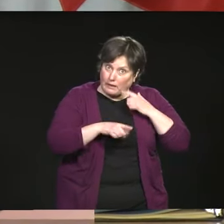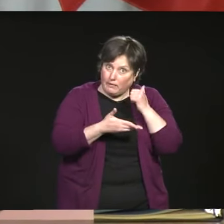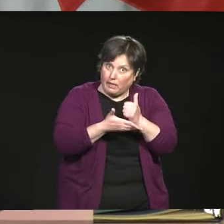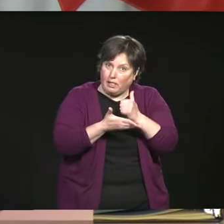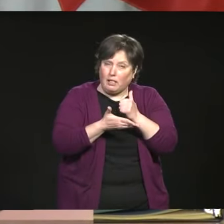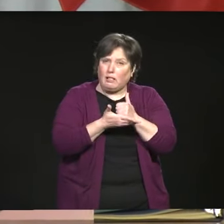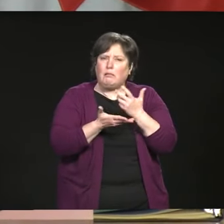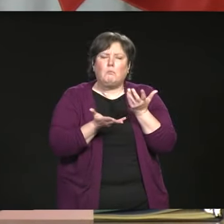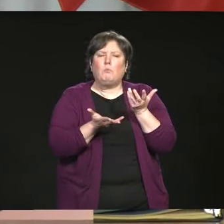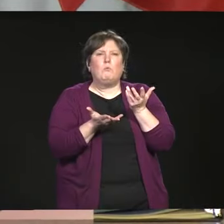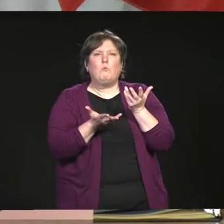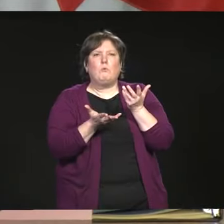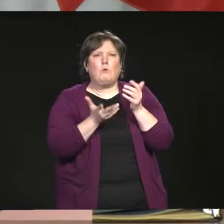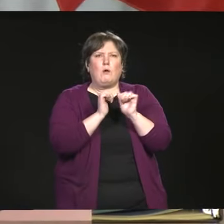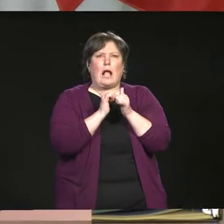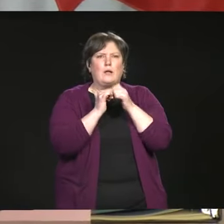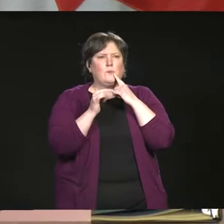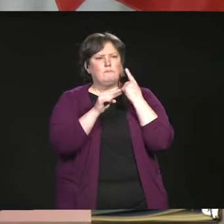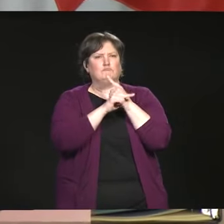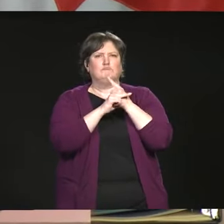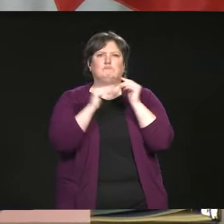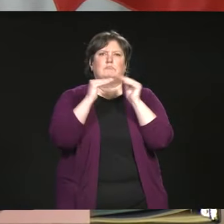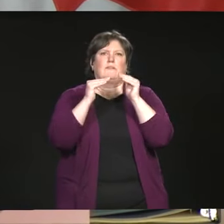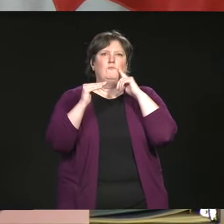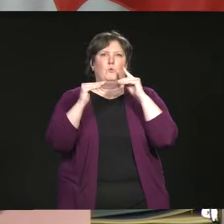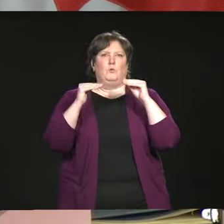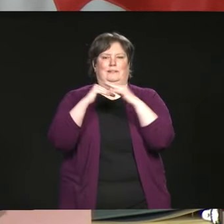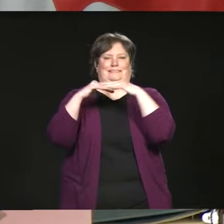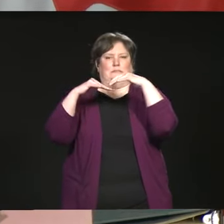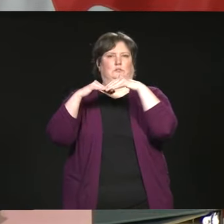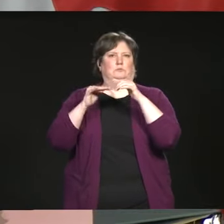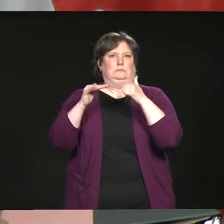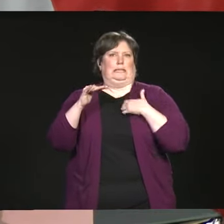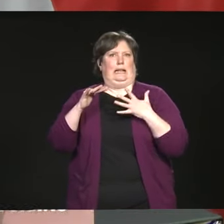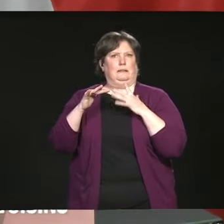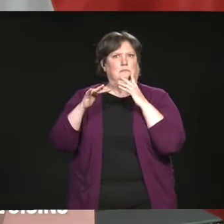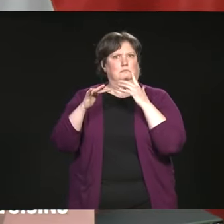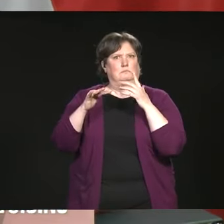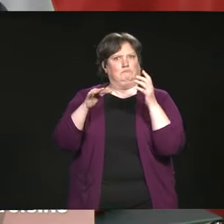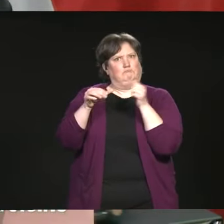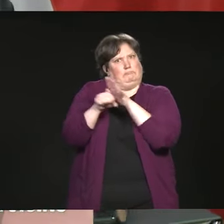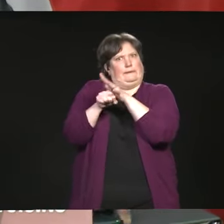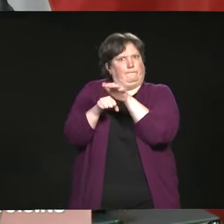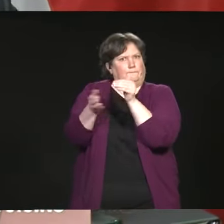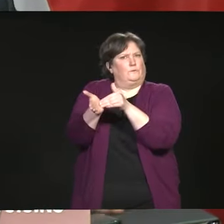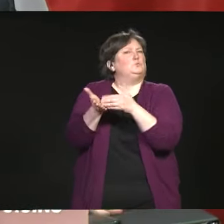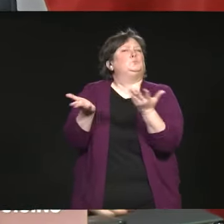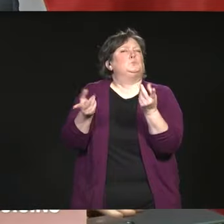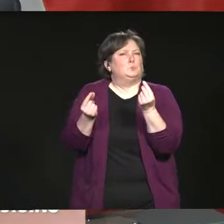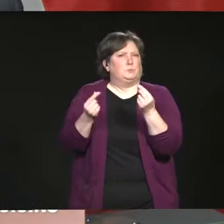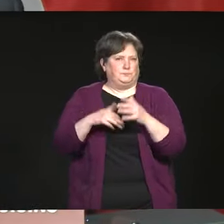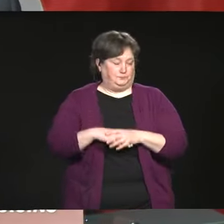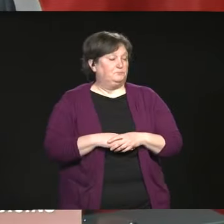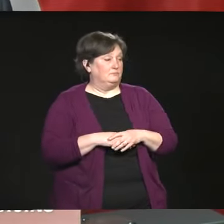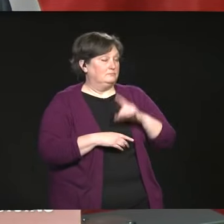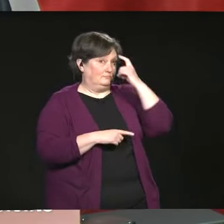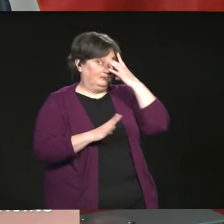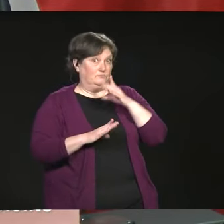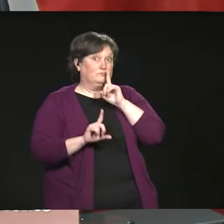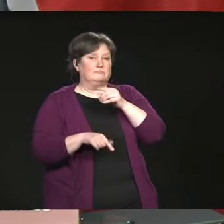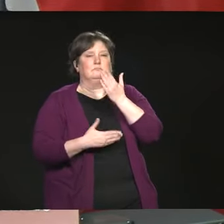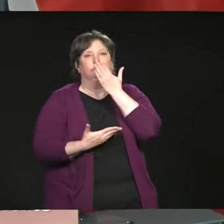services for Indigenous Canadians? Thank you, Dylan, and thank you for the excellent reporting you're